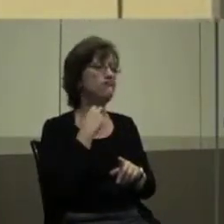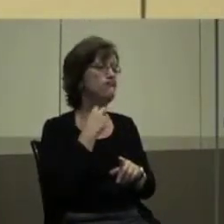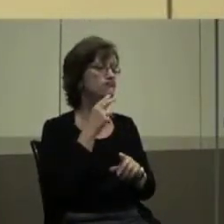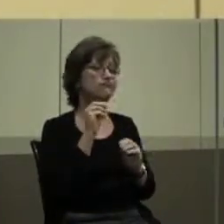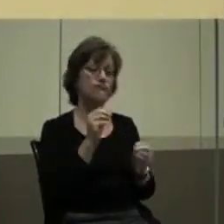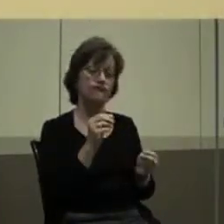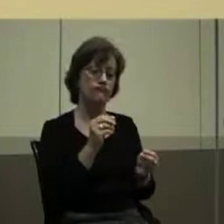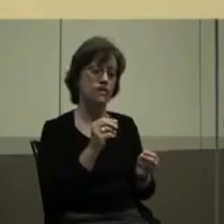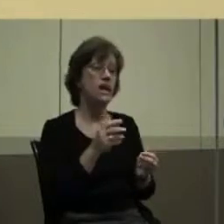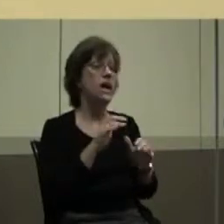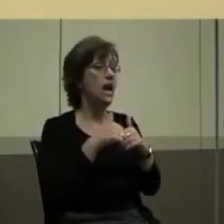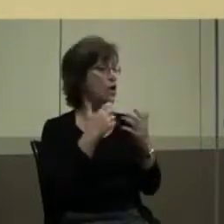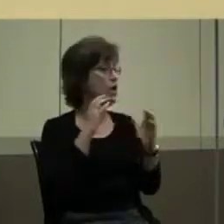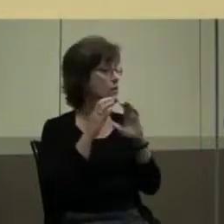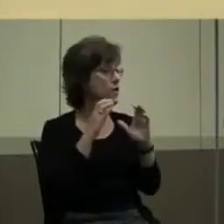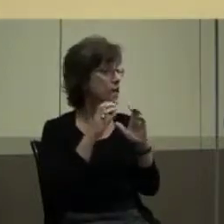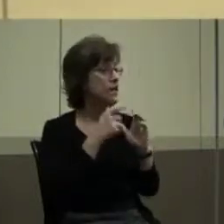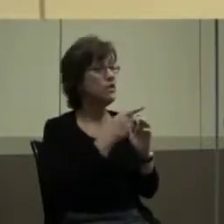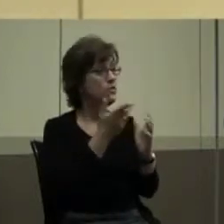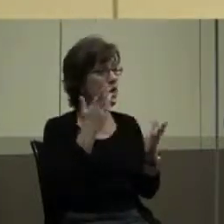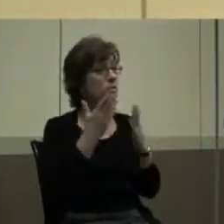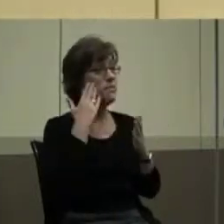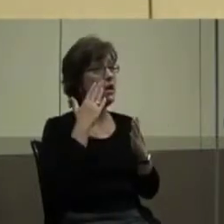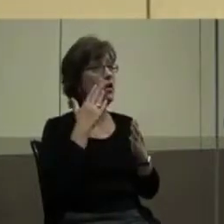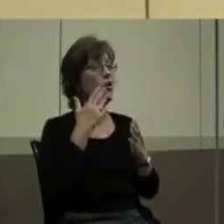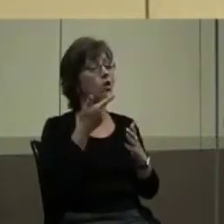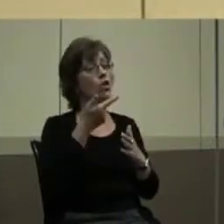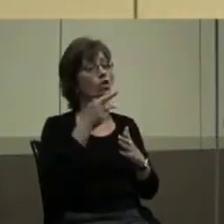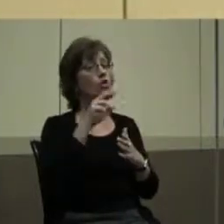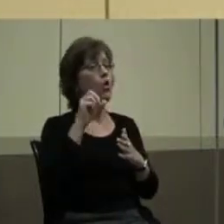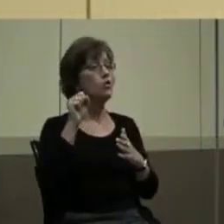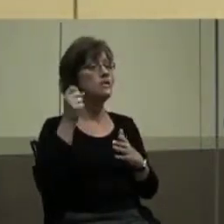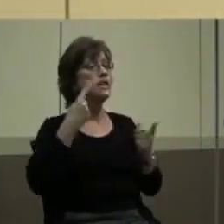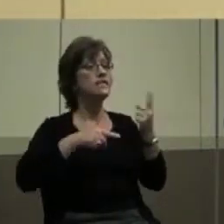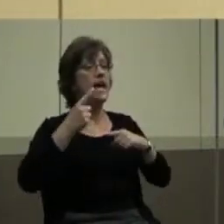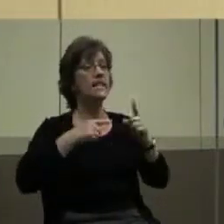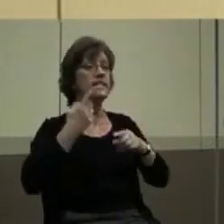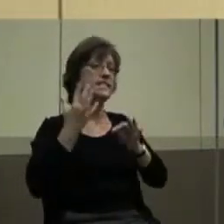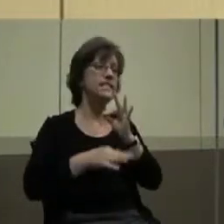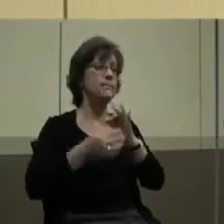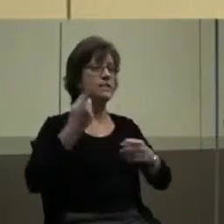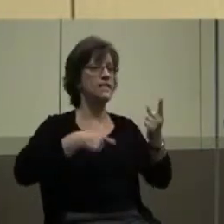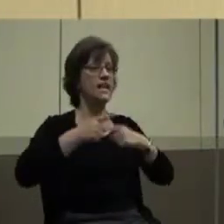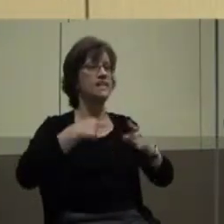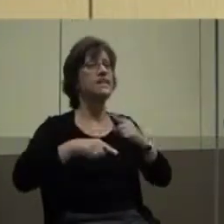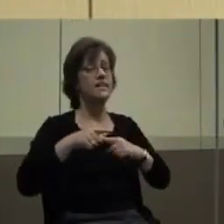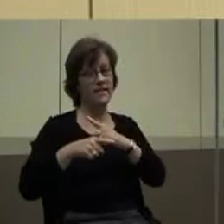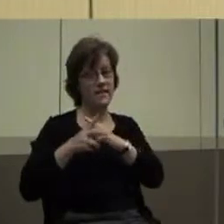guys will probably know the gross signs that because he uses simple signs. In the videotapes that